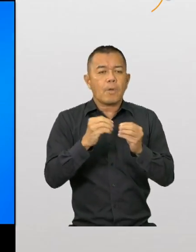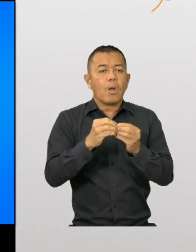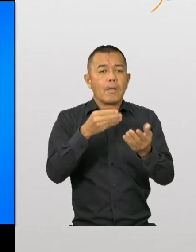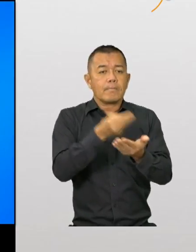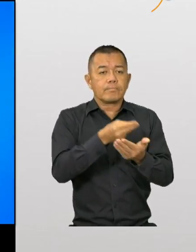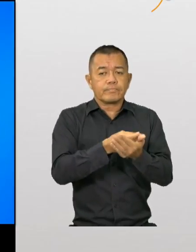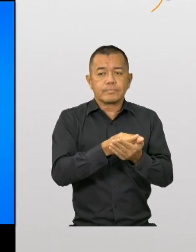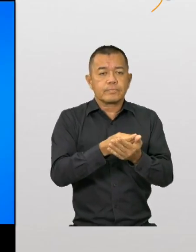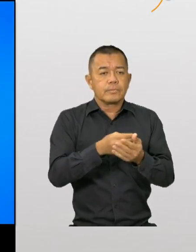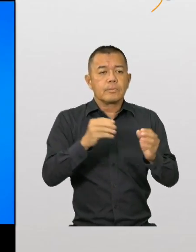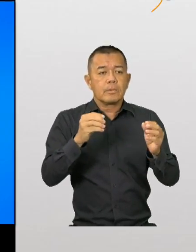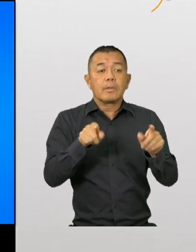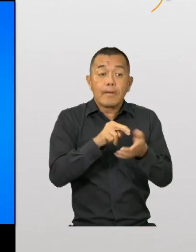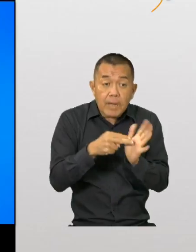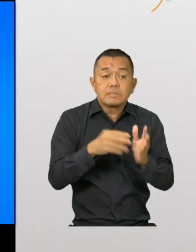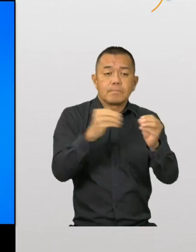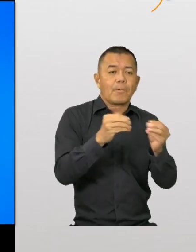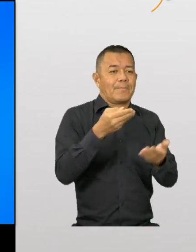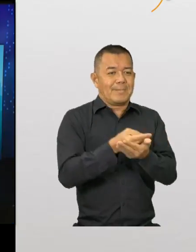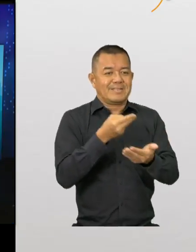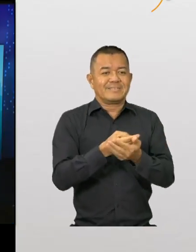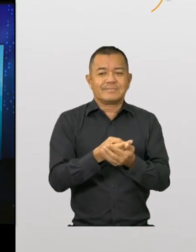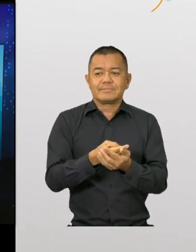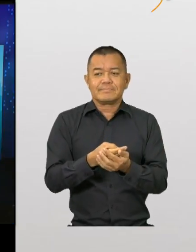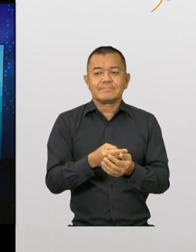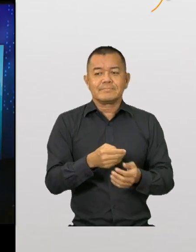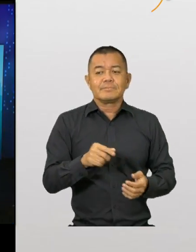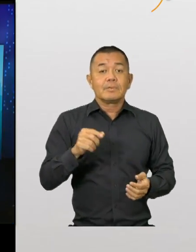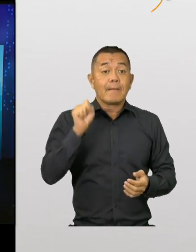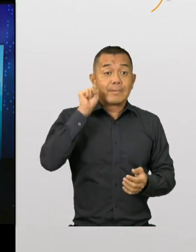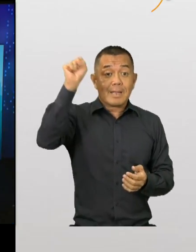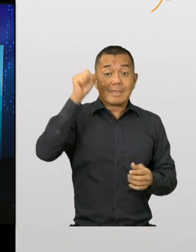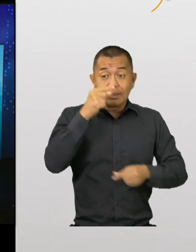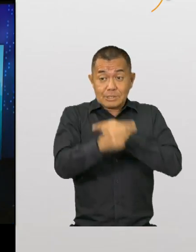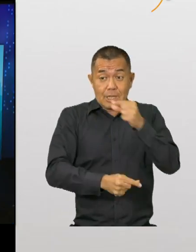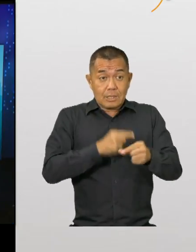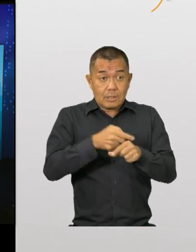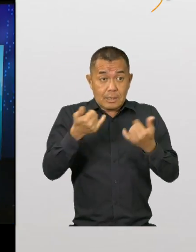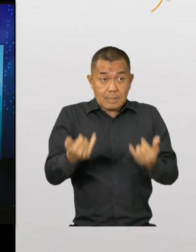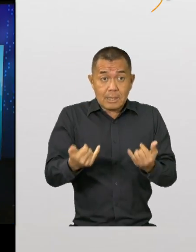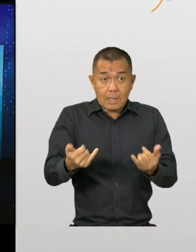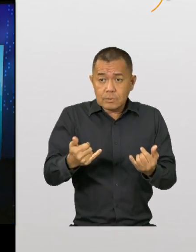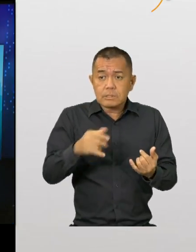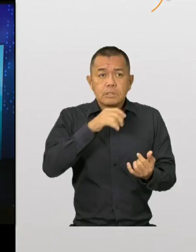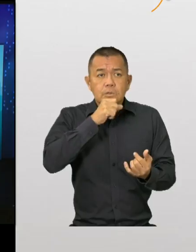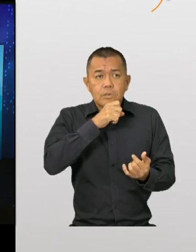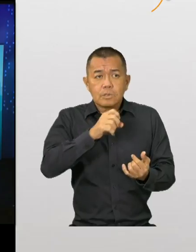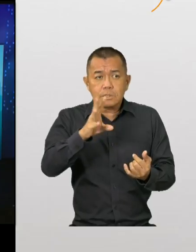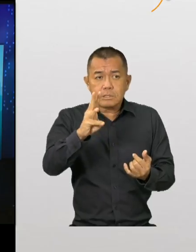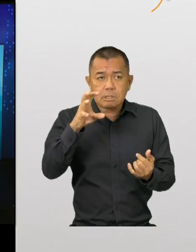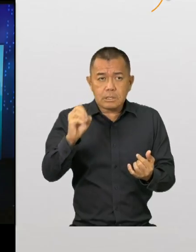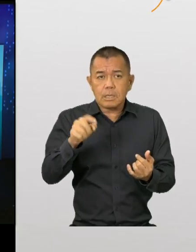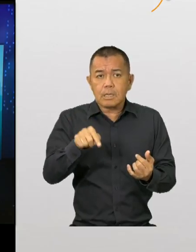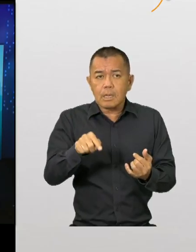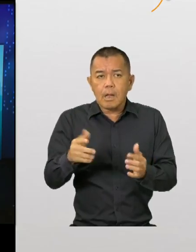Most of the Merdeka generation today are in their 60s. They've either left the workforce or will soon be retiring. Many